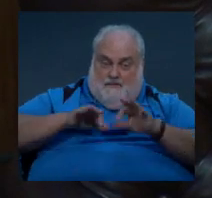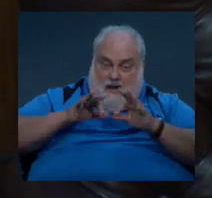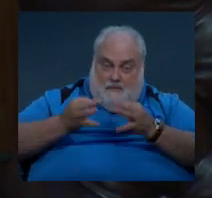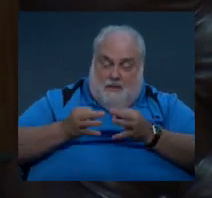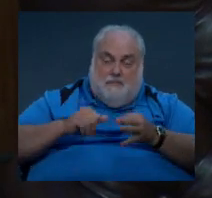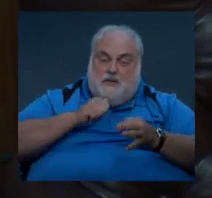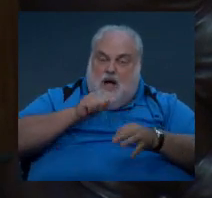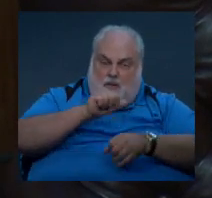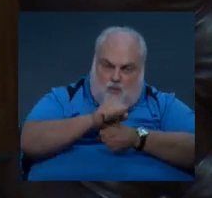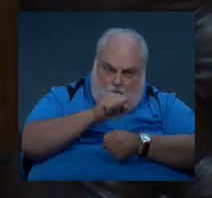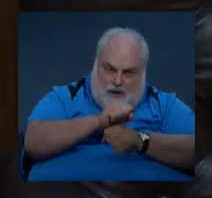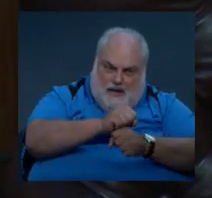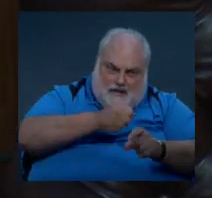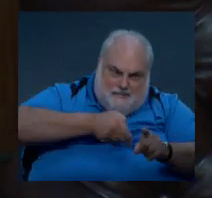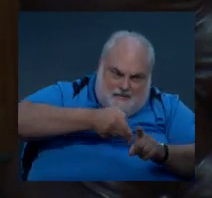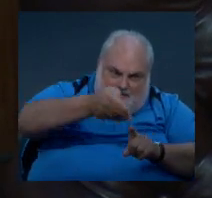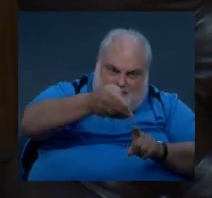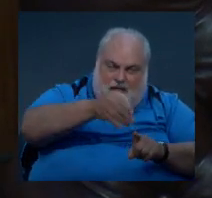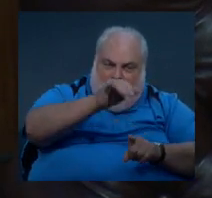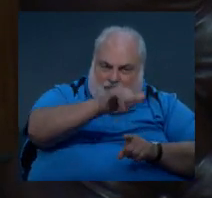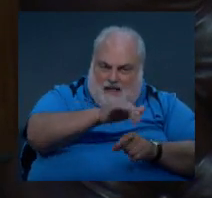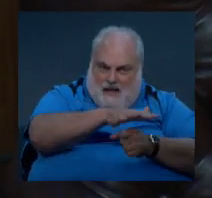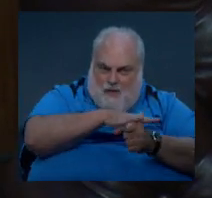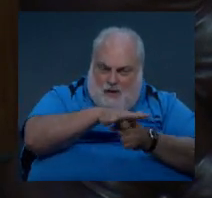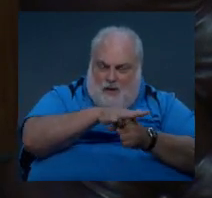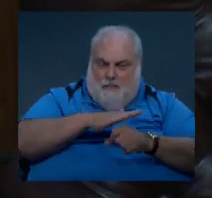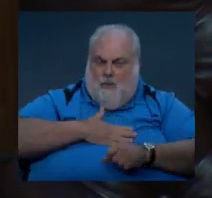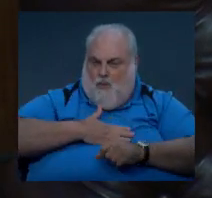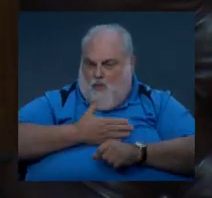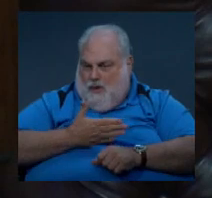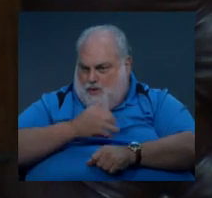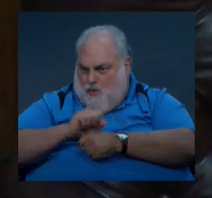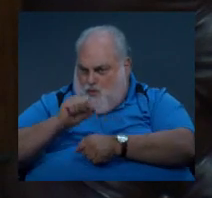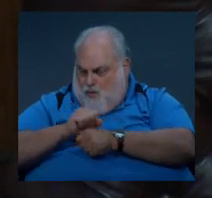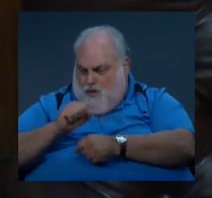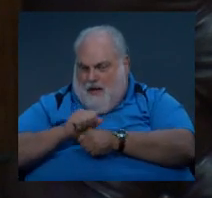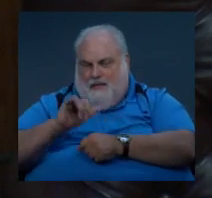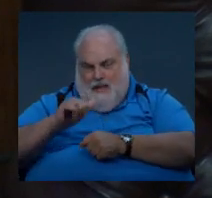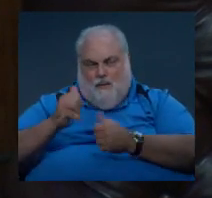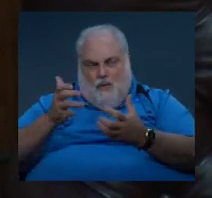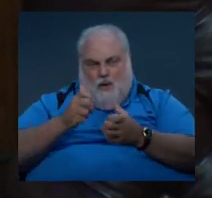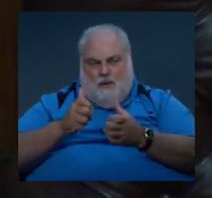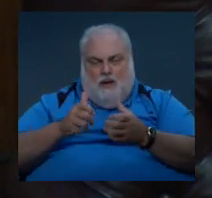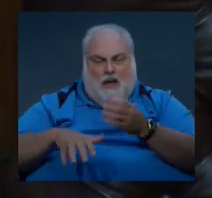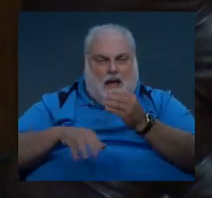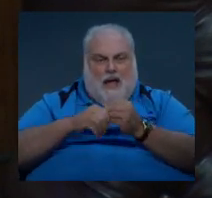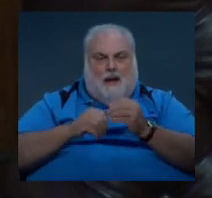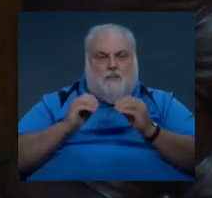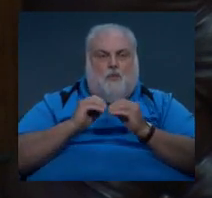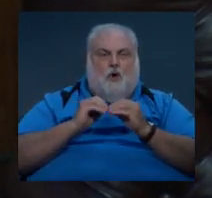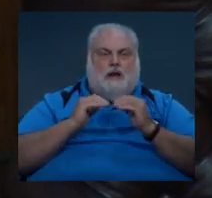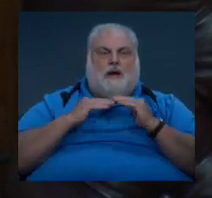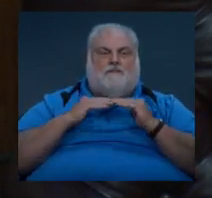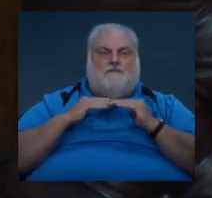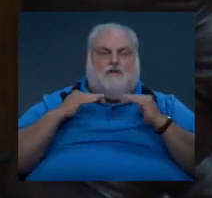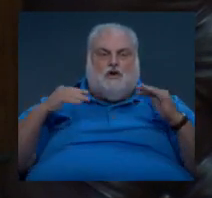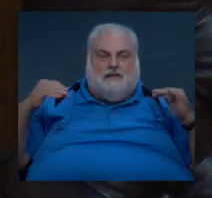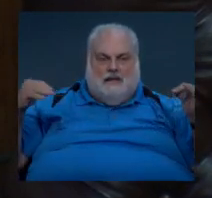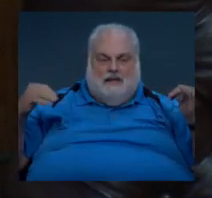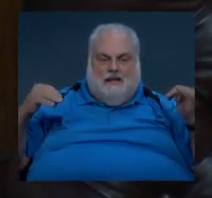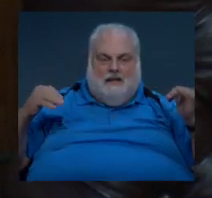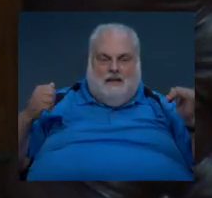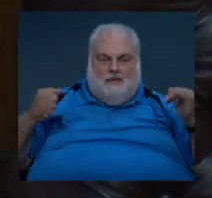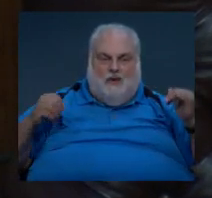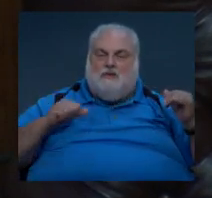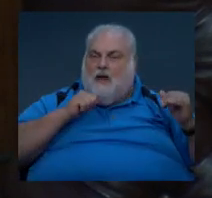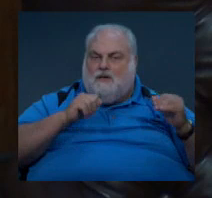not have that professional background, but they want to serve our community. And that's what we wanted to do is broaden some of the diversity just on the commission so we